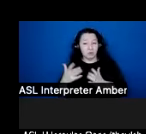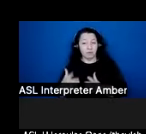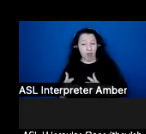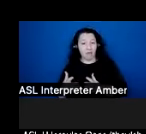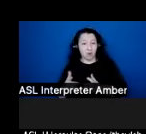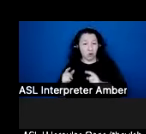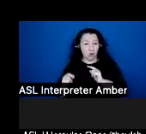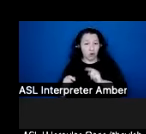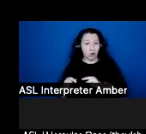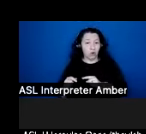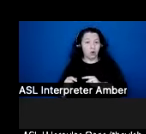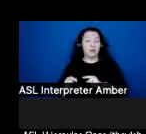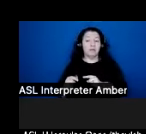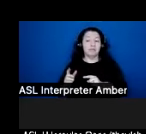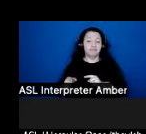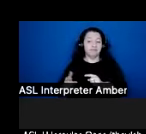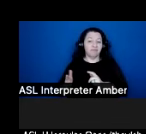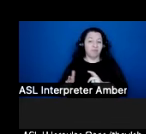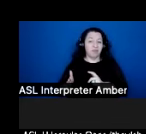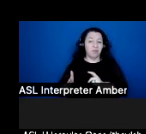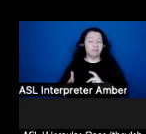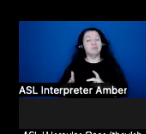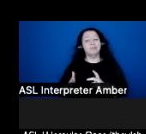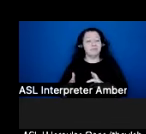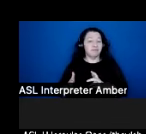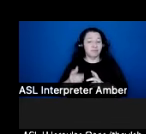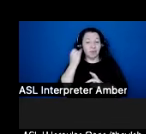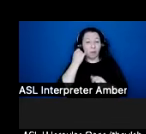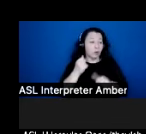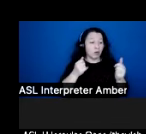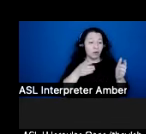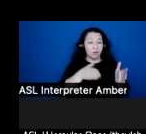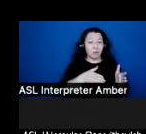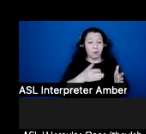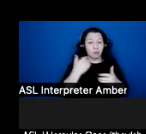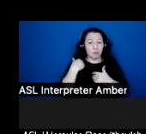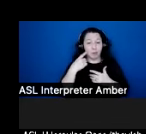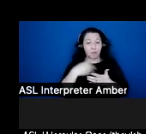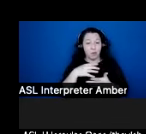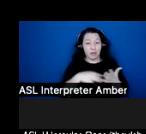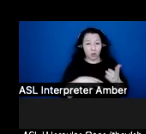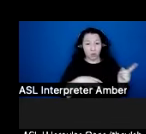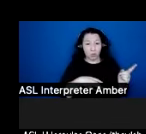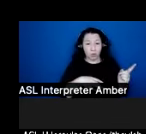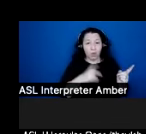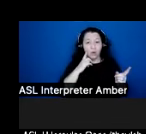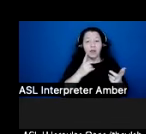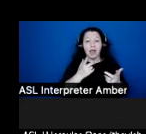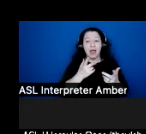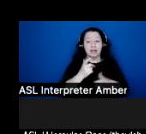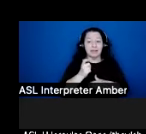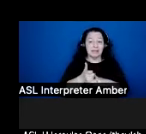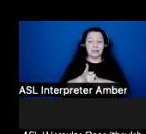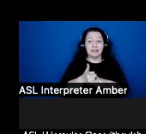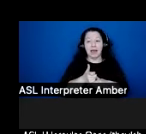is, you know, sort of what if that other individual has control of the schedule and schedules them to close at night with them,